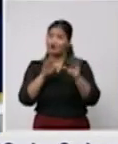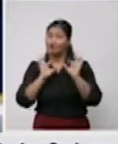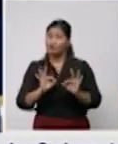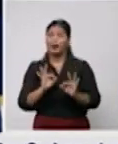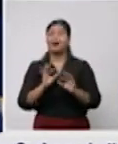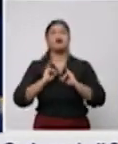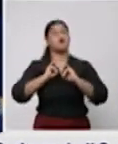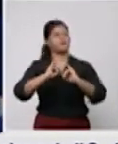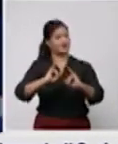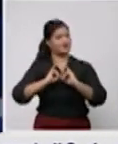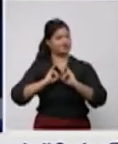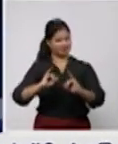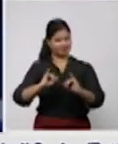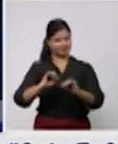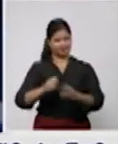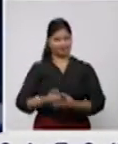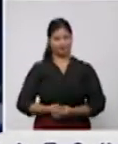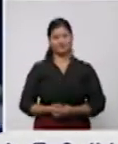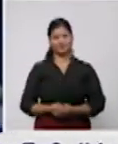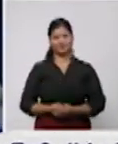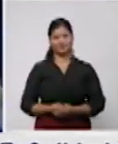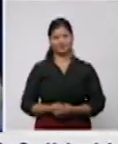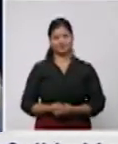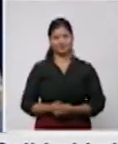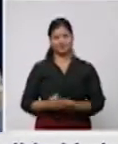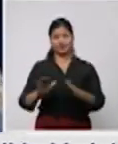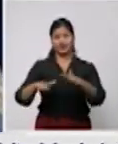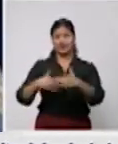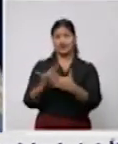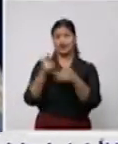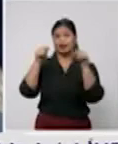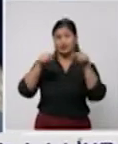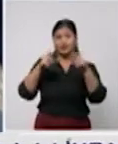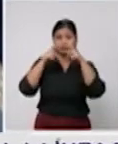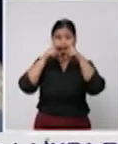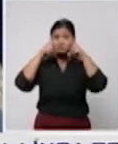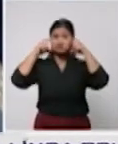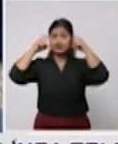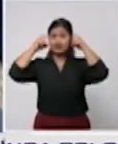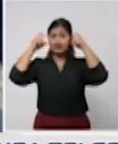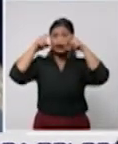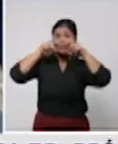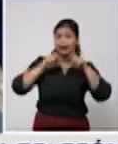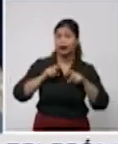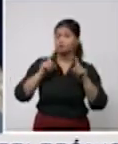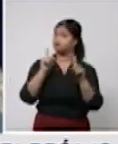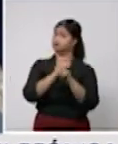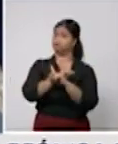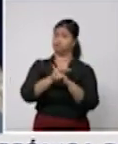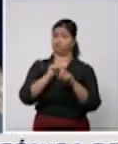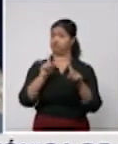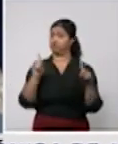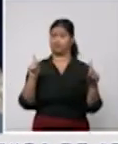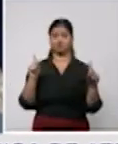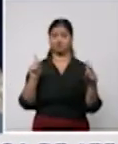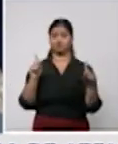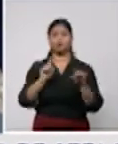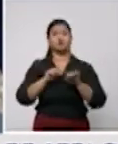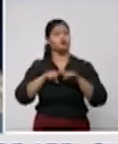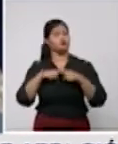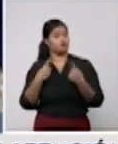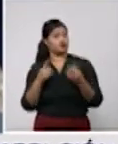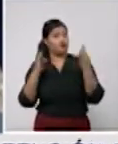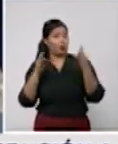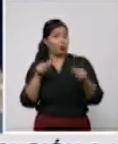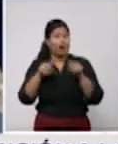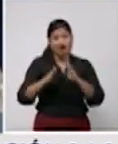tuning in each morning. Today, I will not be removing my face mask because given that we